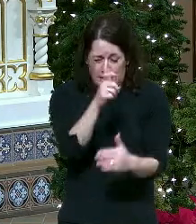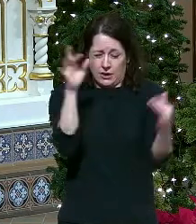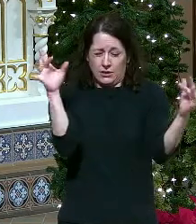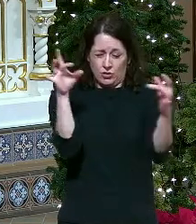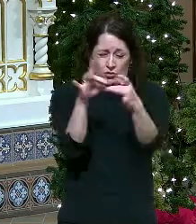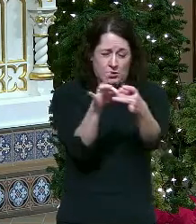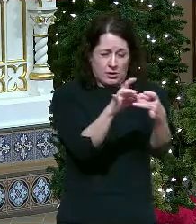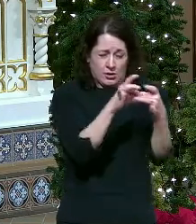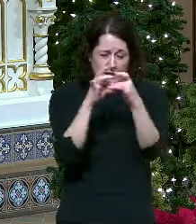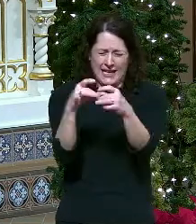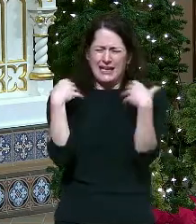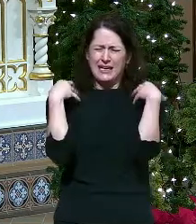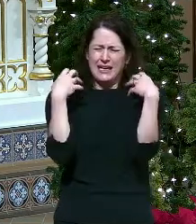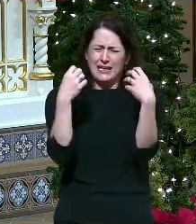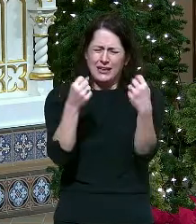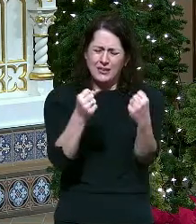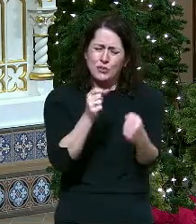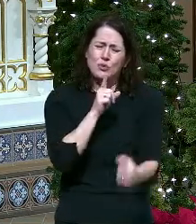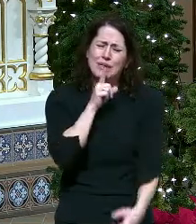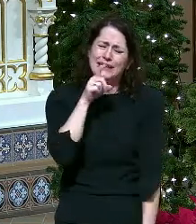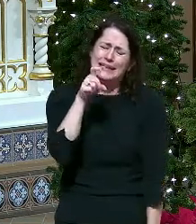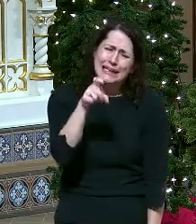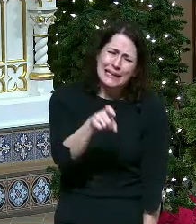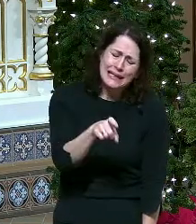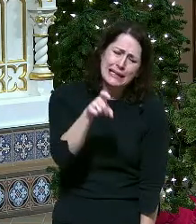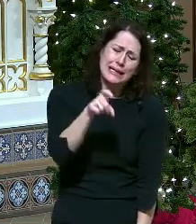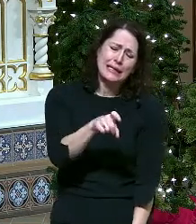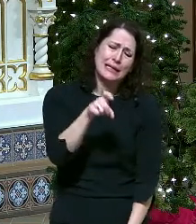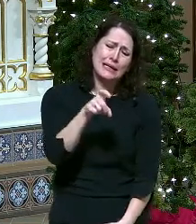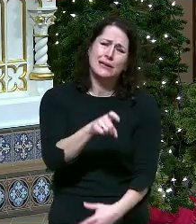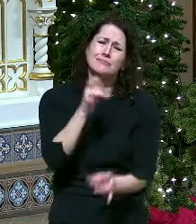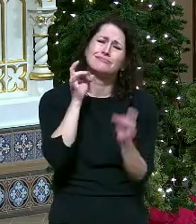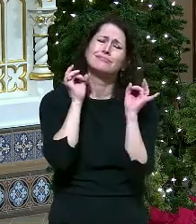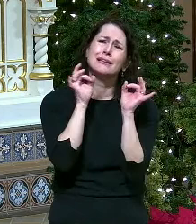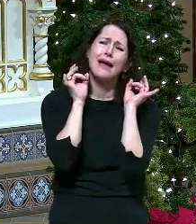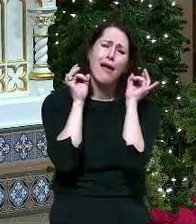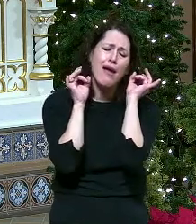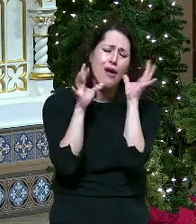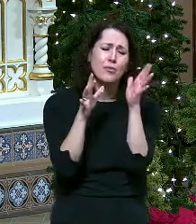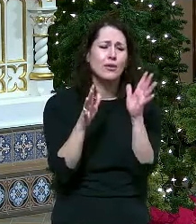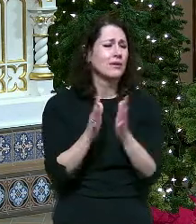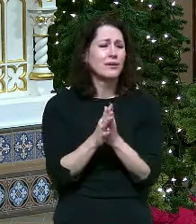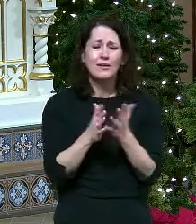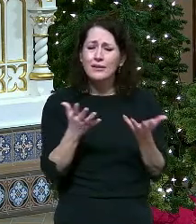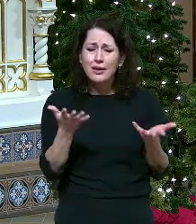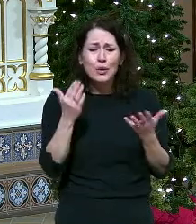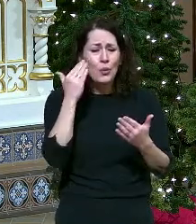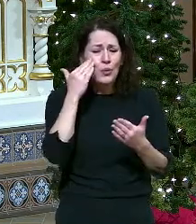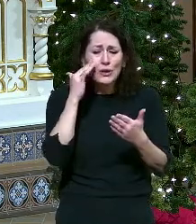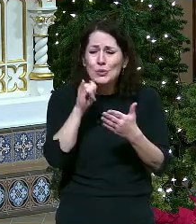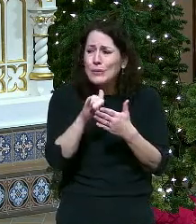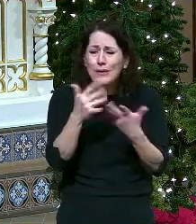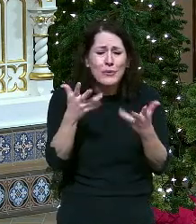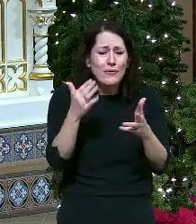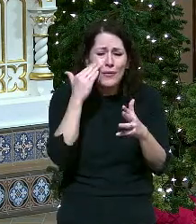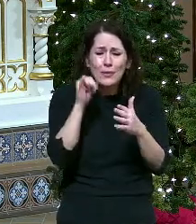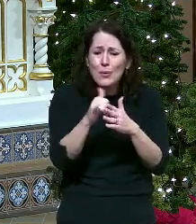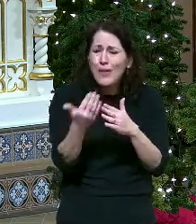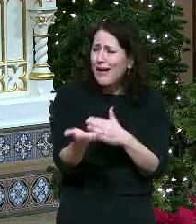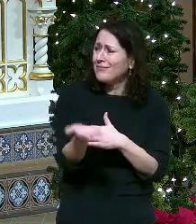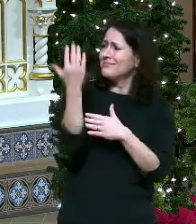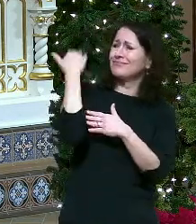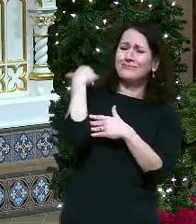so desperately needed in our country. We knew that last summer.